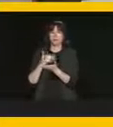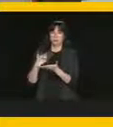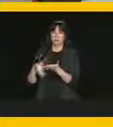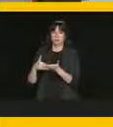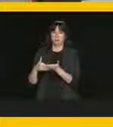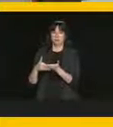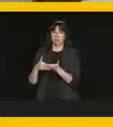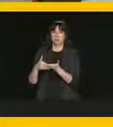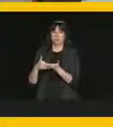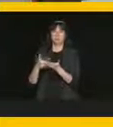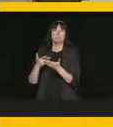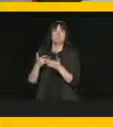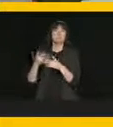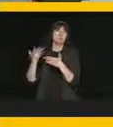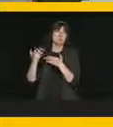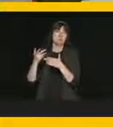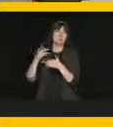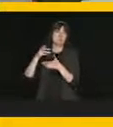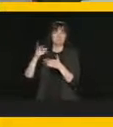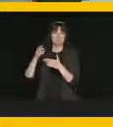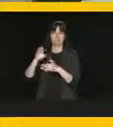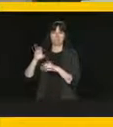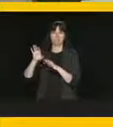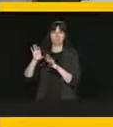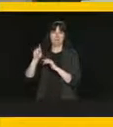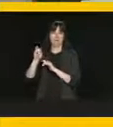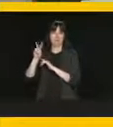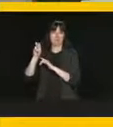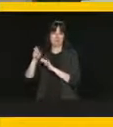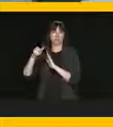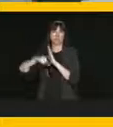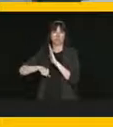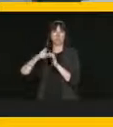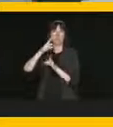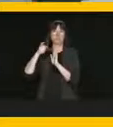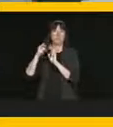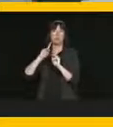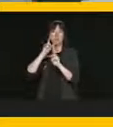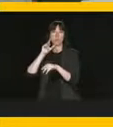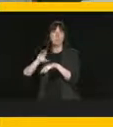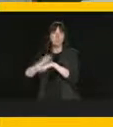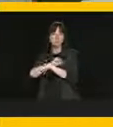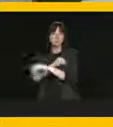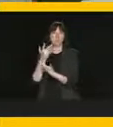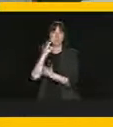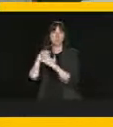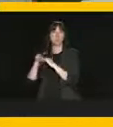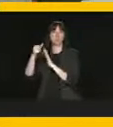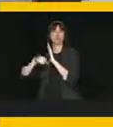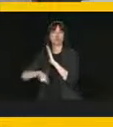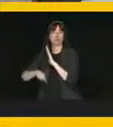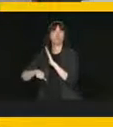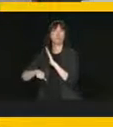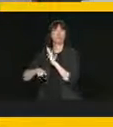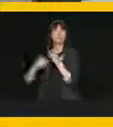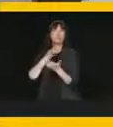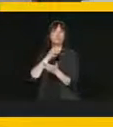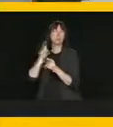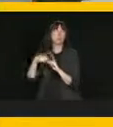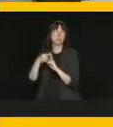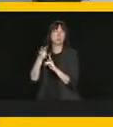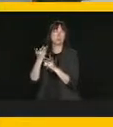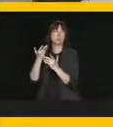the elective surgeries, right? So people that are perhaps waiting for important cancer surgery now are very uncertain as to when that could happen. So when